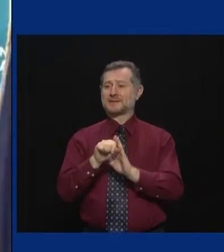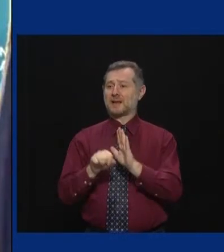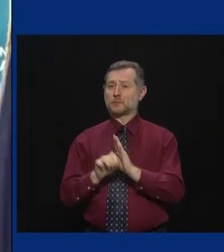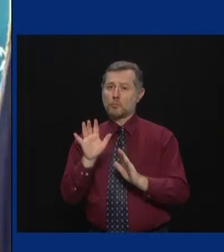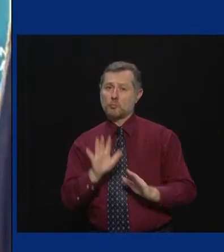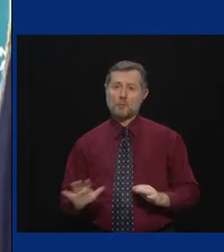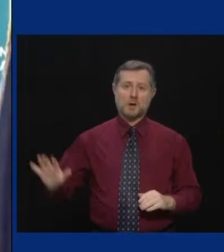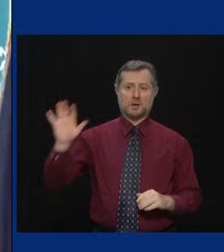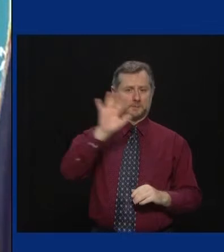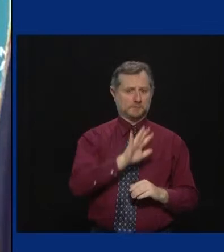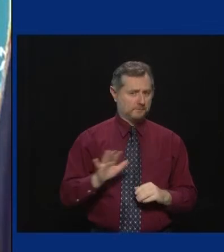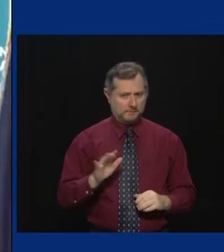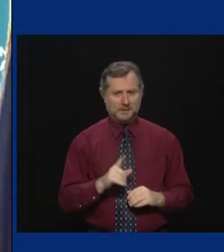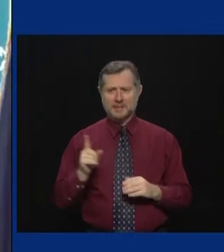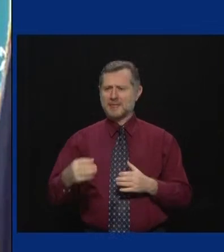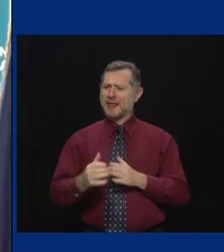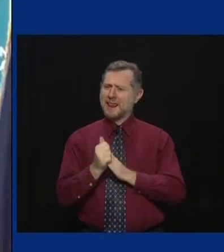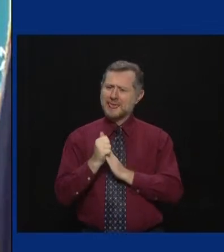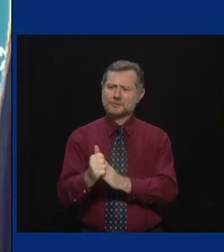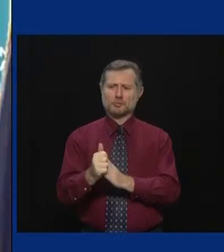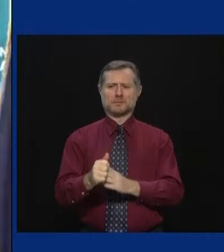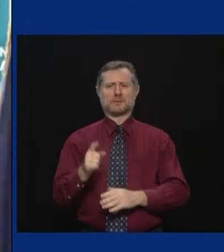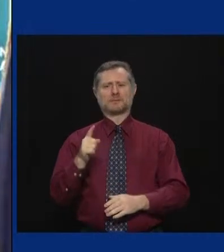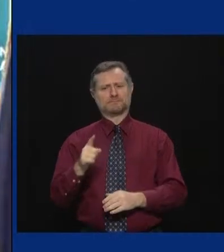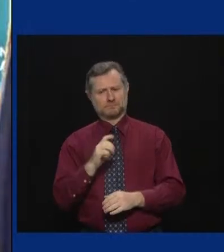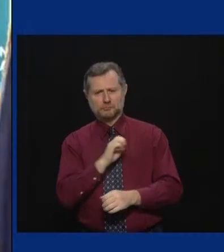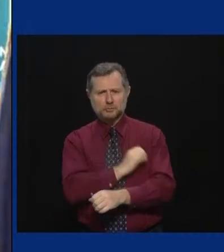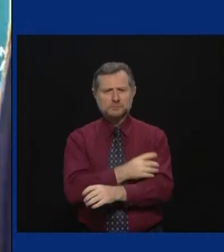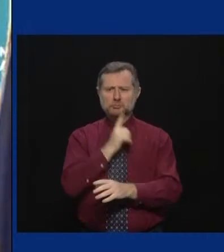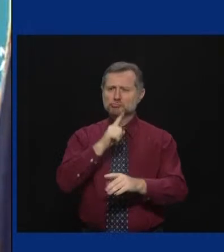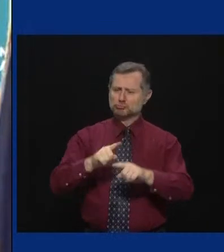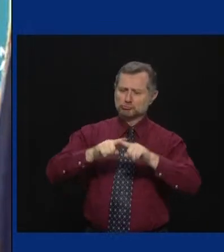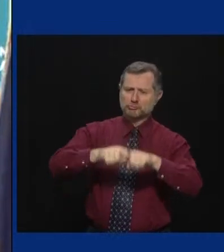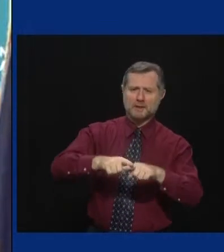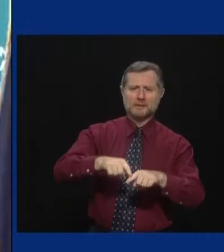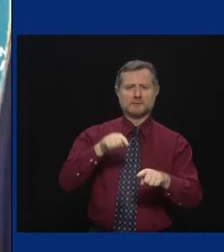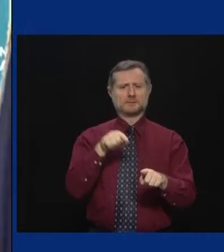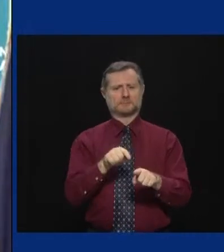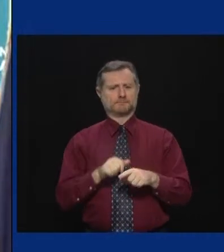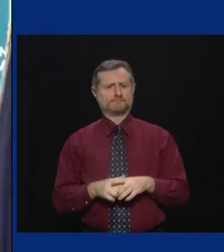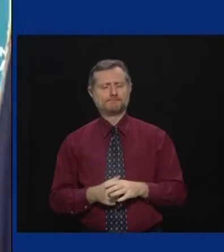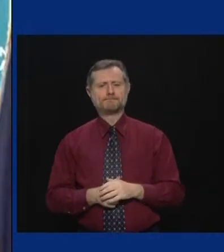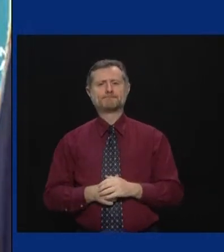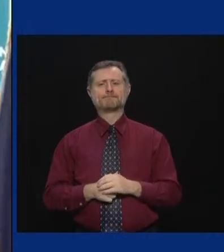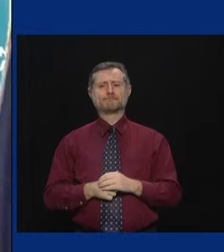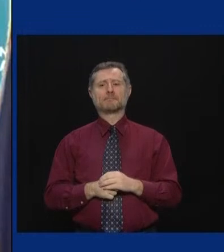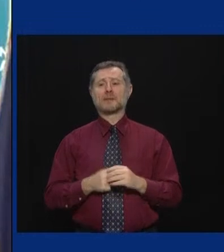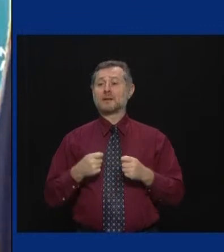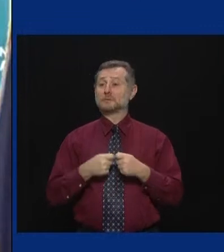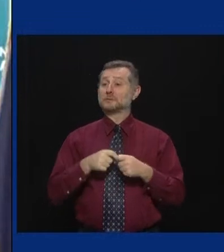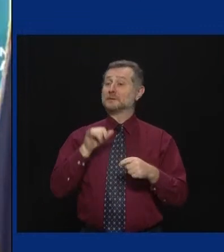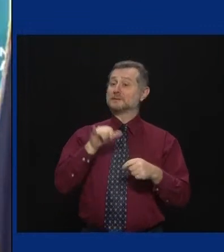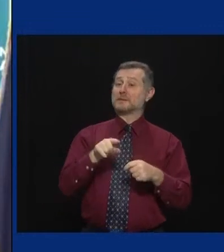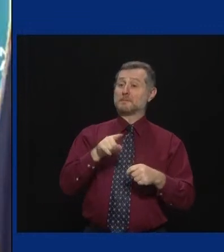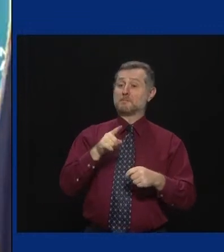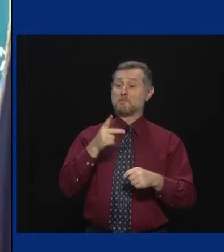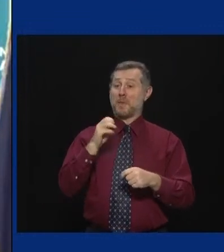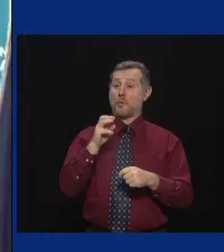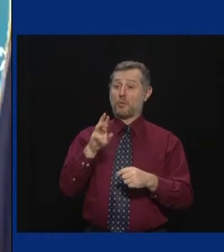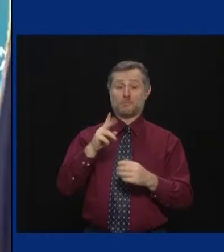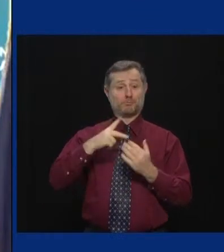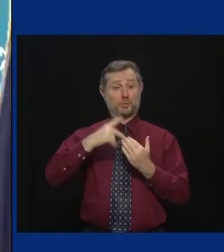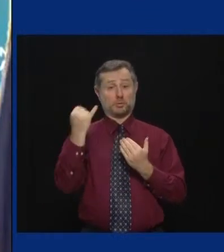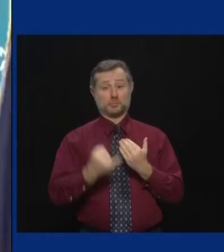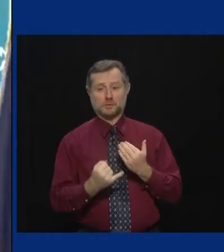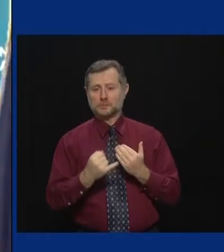reliability and resiliency. And as a result, this power project will be even better positioned to lead New